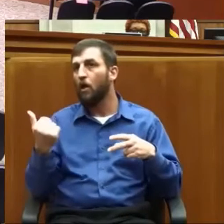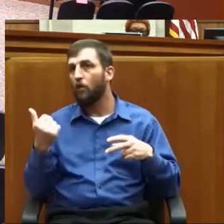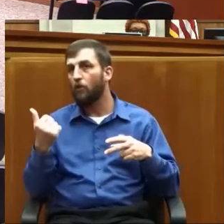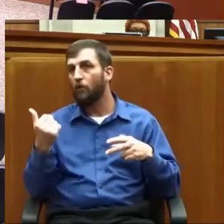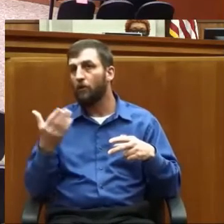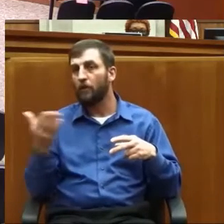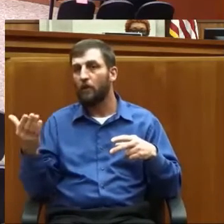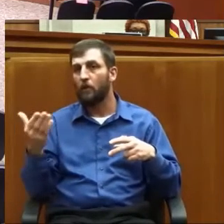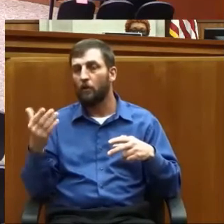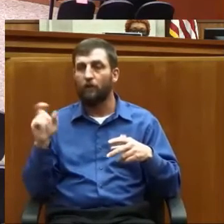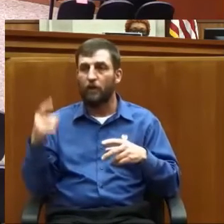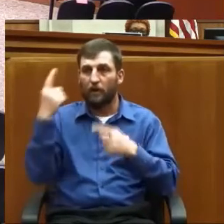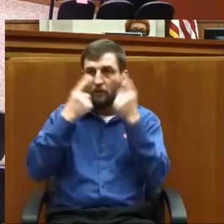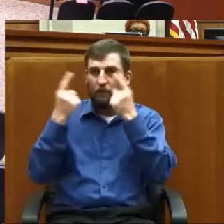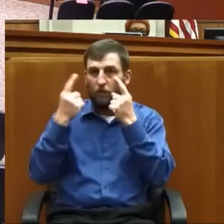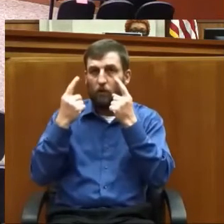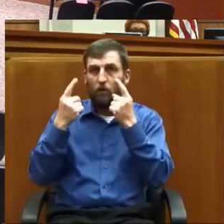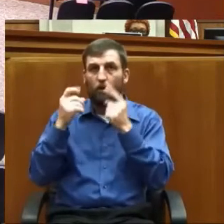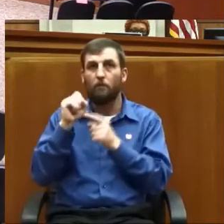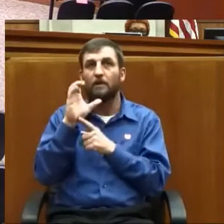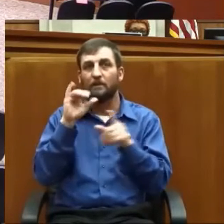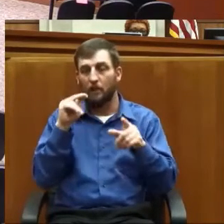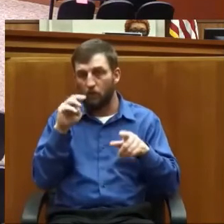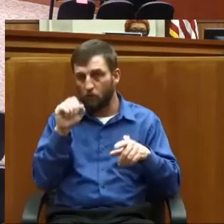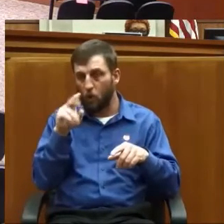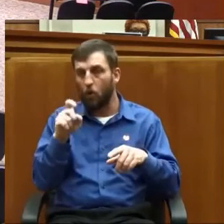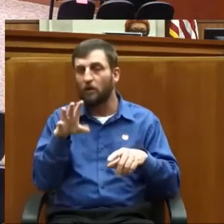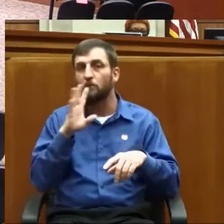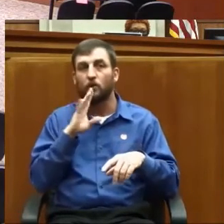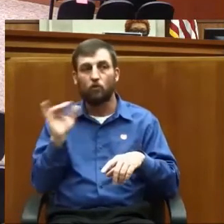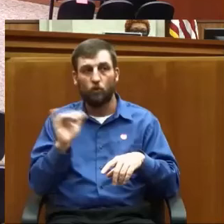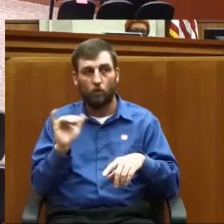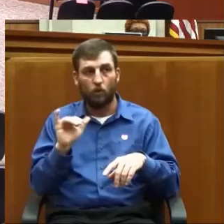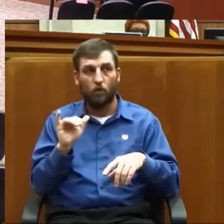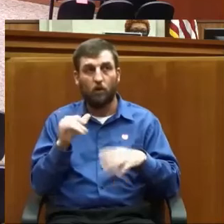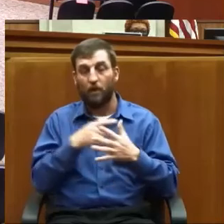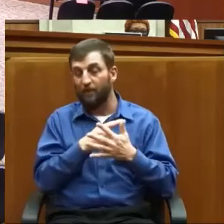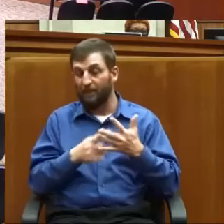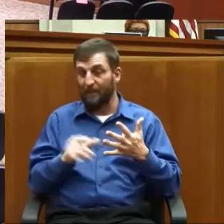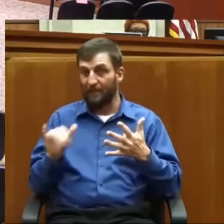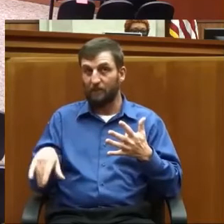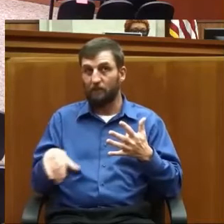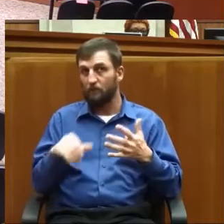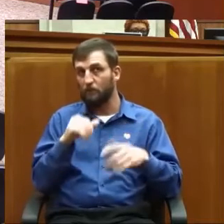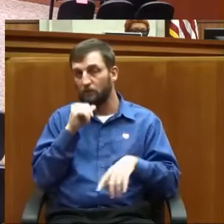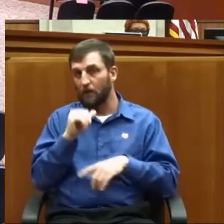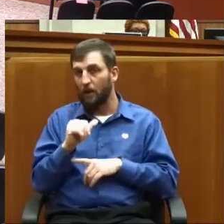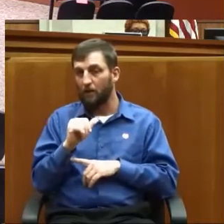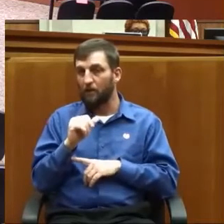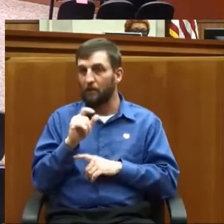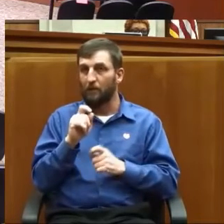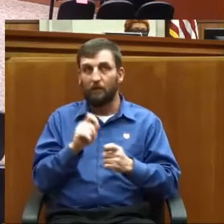Another factor to consider, and Ms. C&O can speak to this too, is these are not necessarily